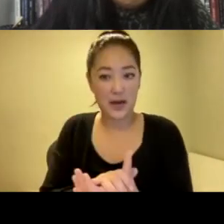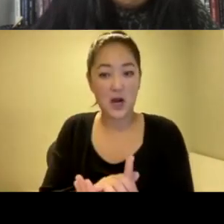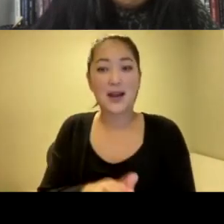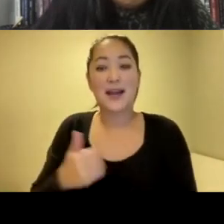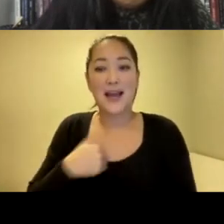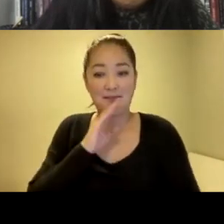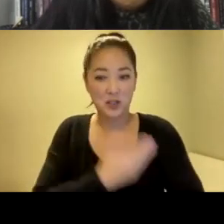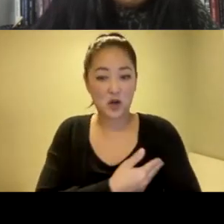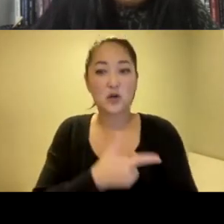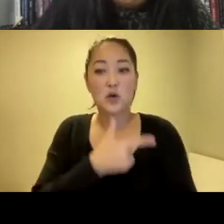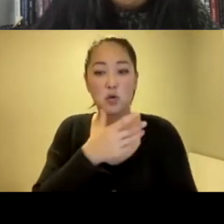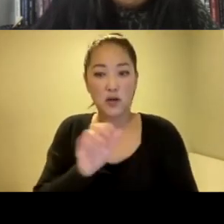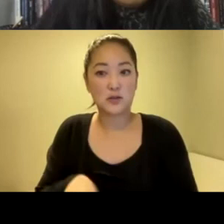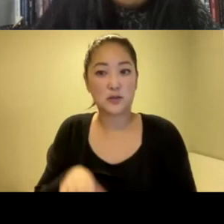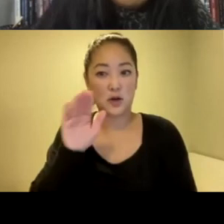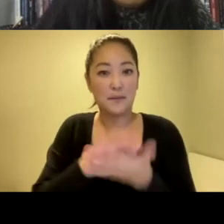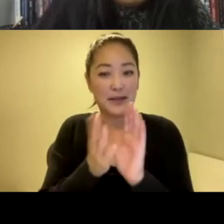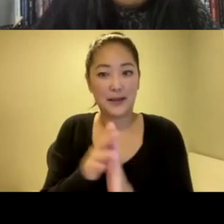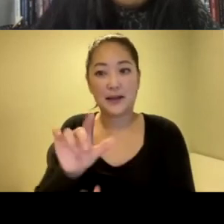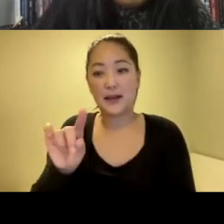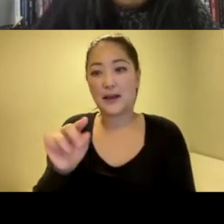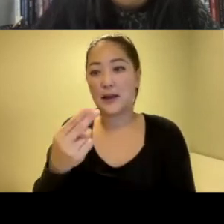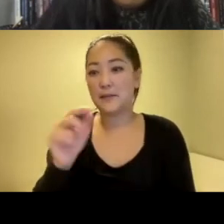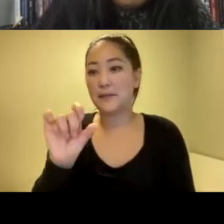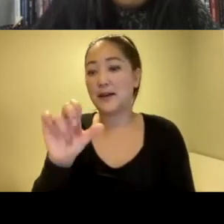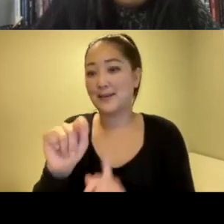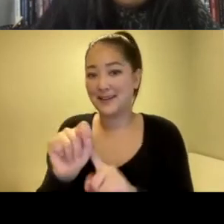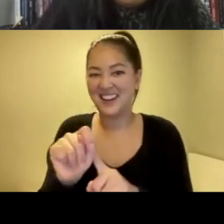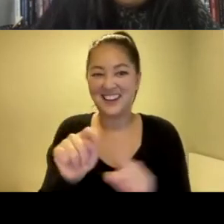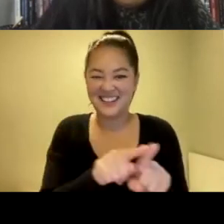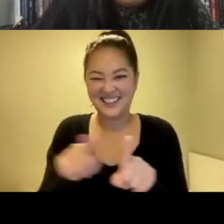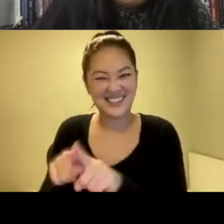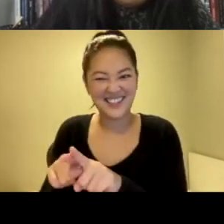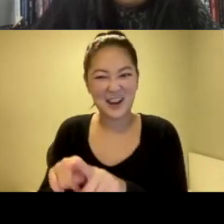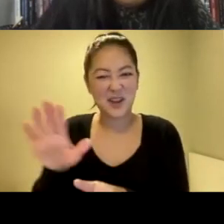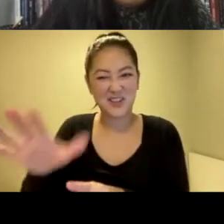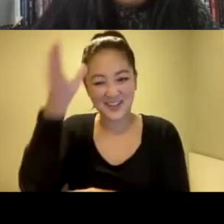is a lesson in what it means to be a good knight or a good human, really.